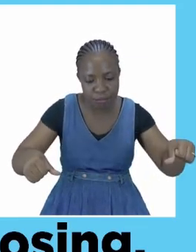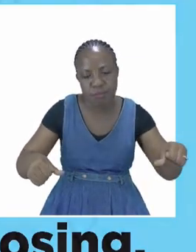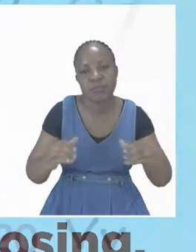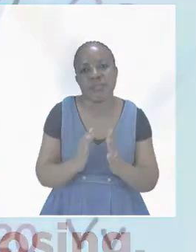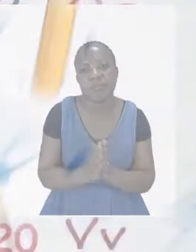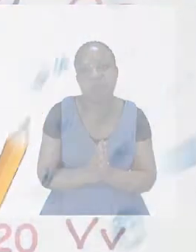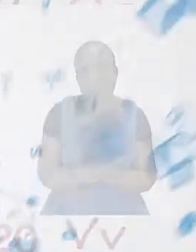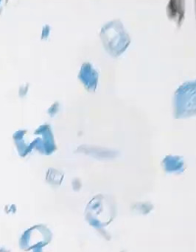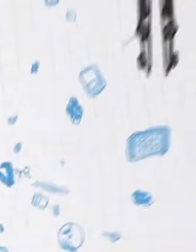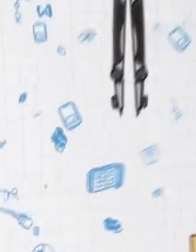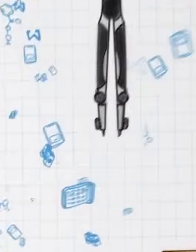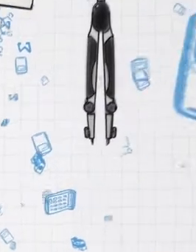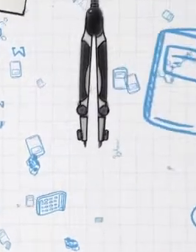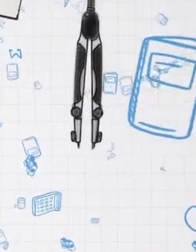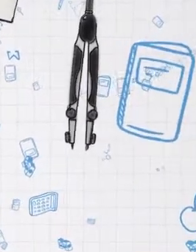measurement.